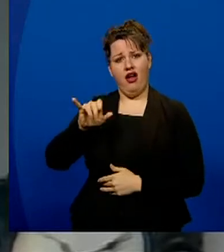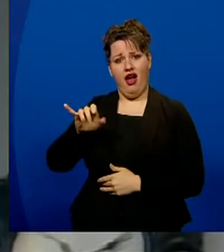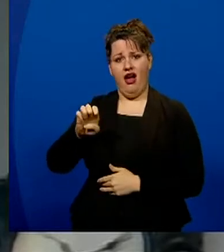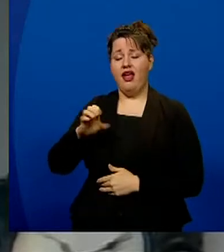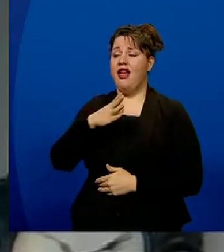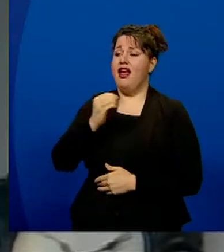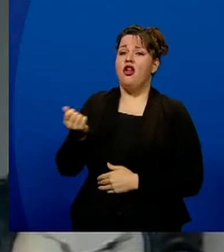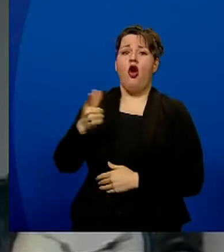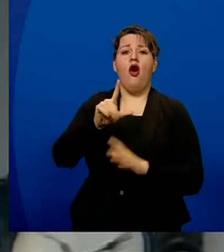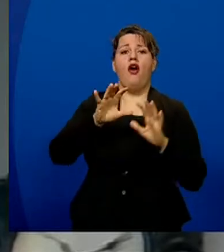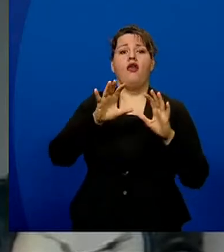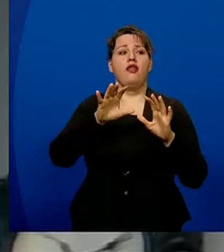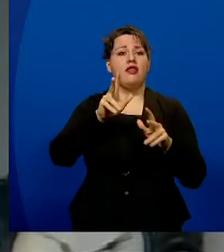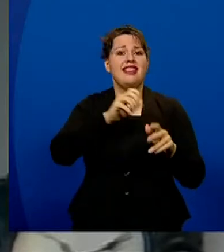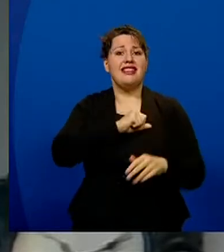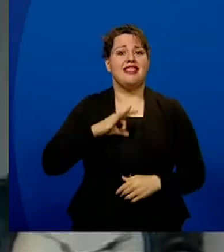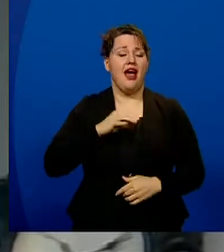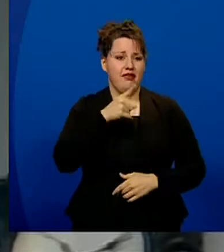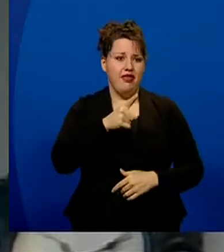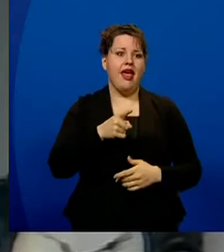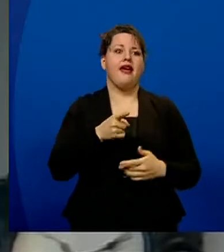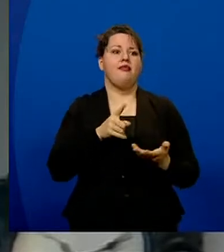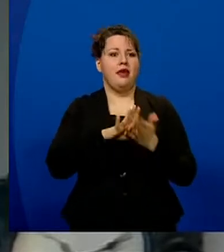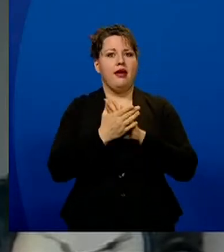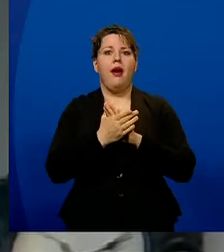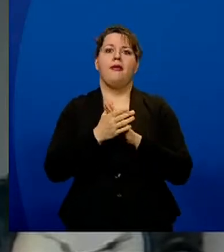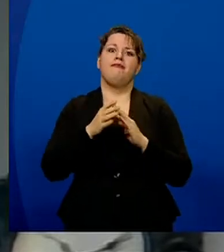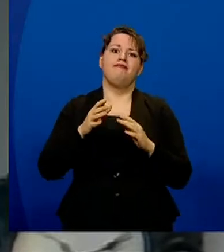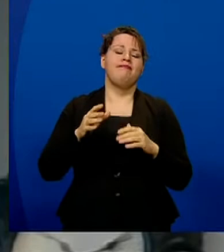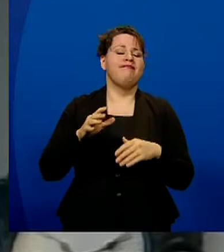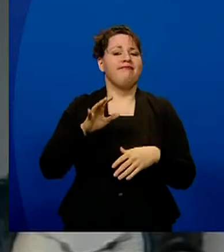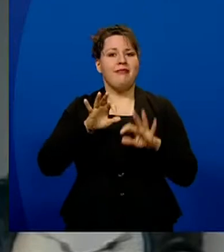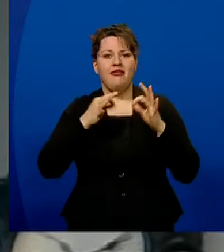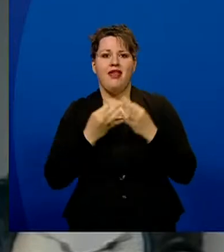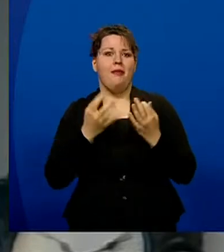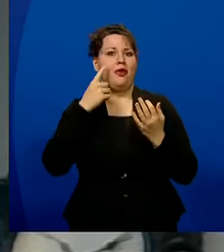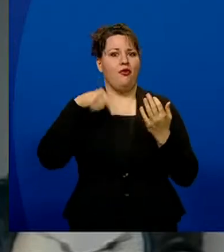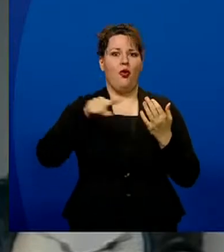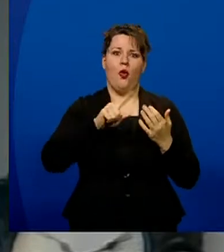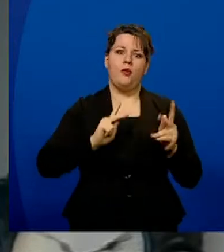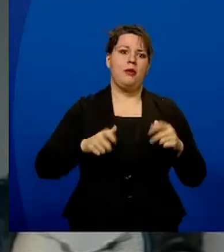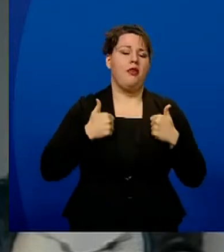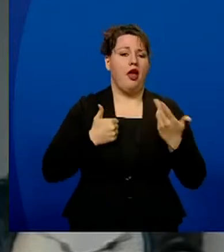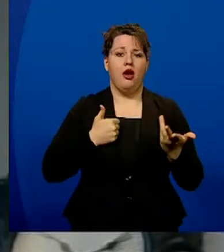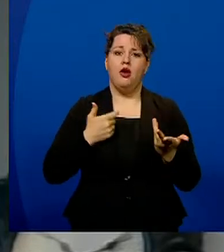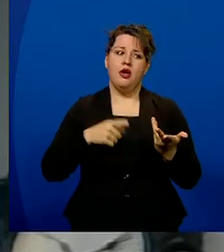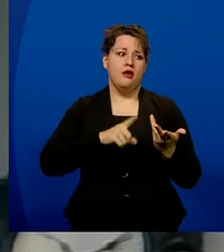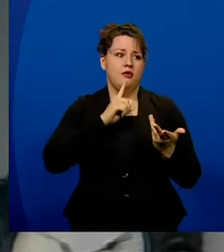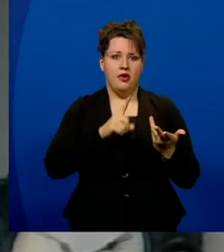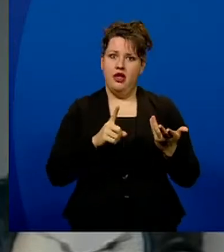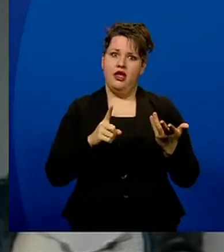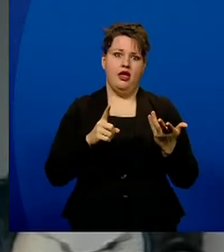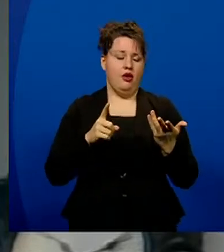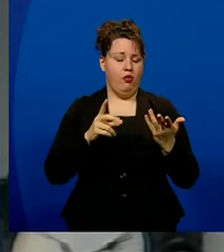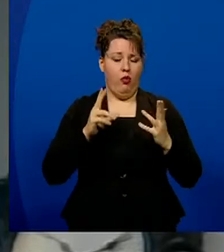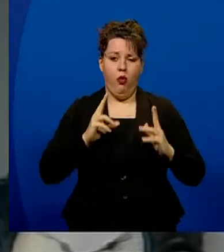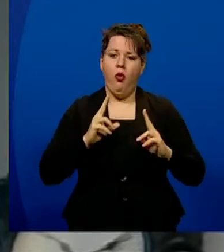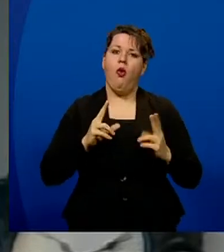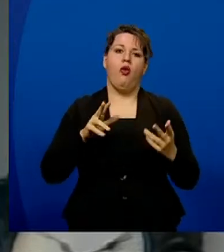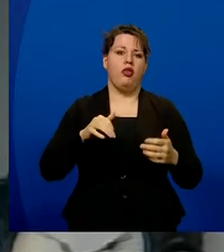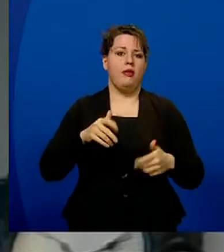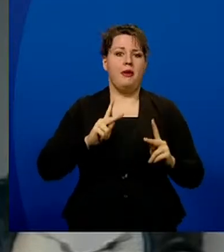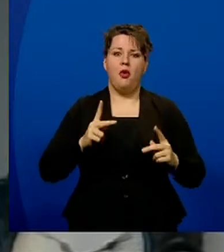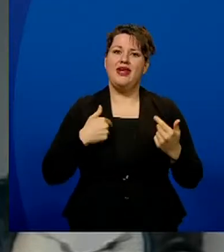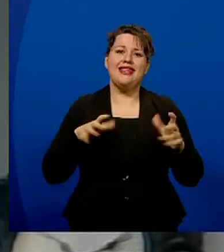serving as surrogate families to our residents for this tremendously long year. We were the residents' everything in 2020, from cutting hair